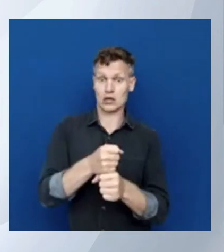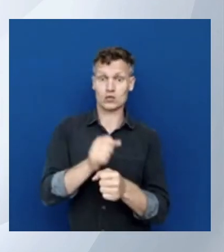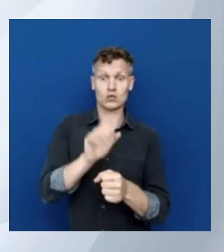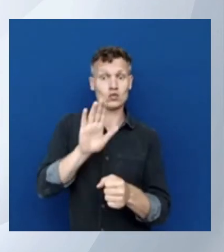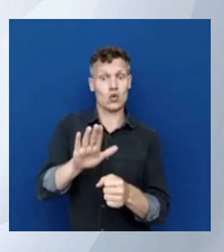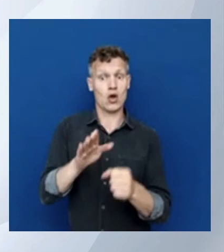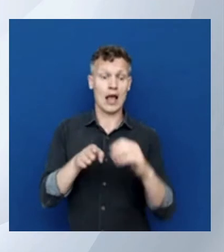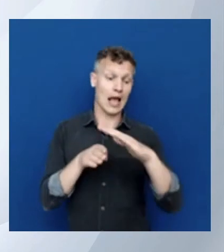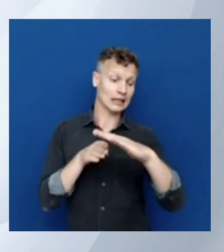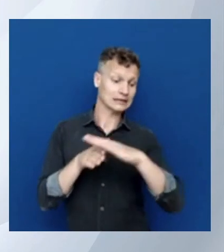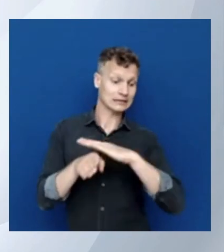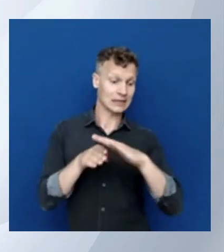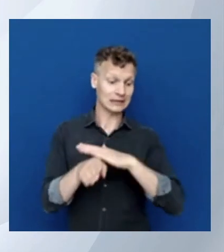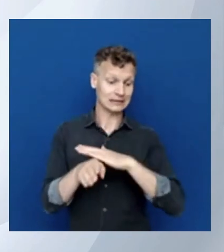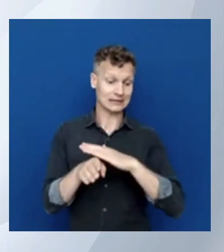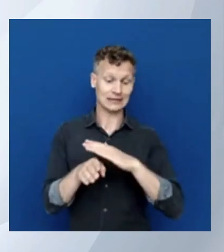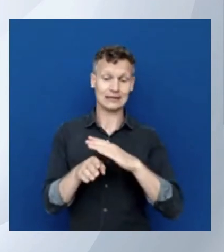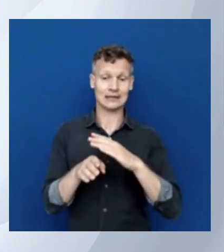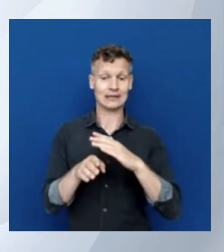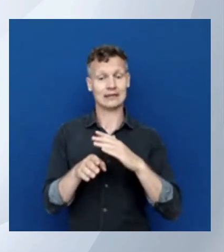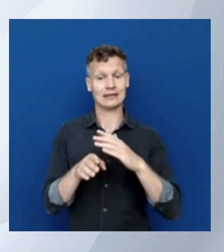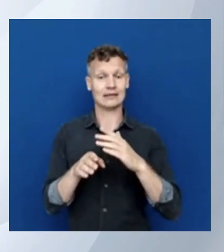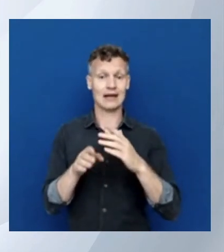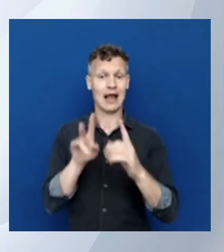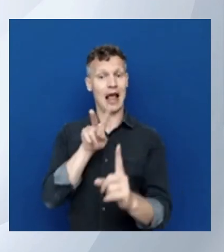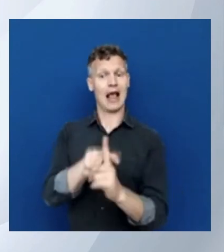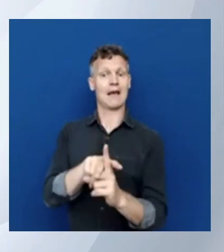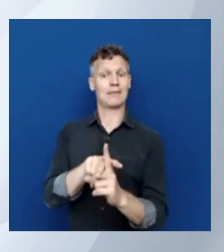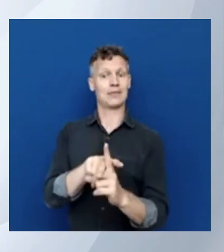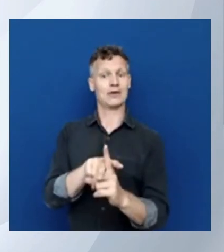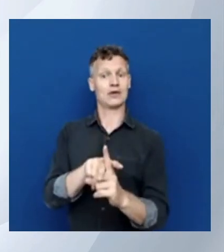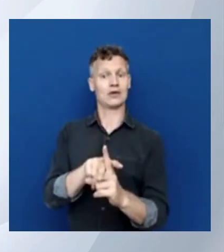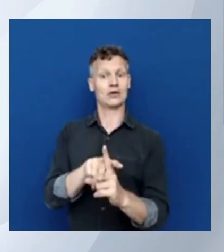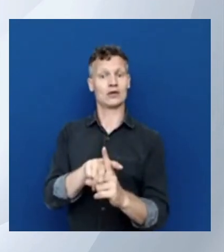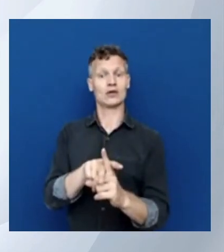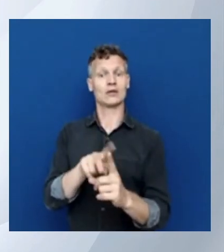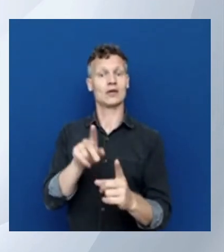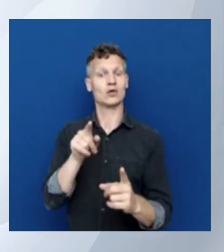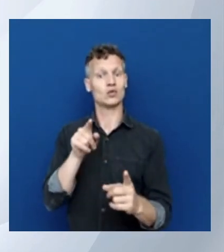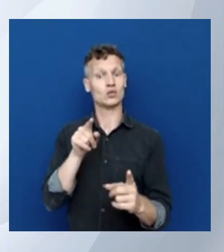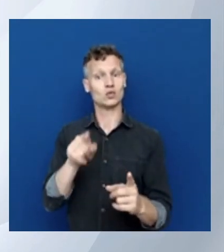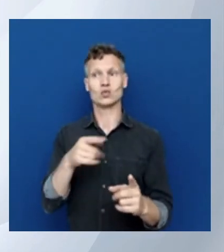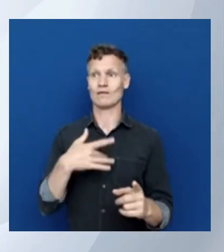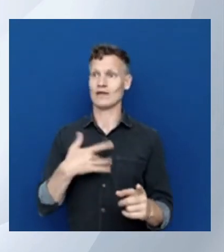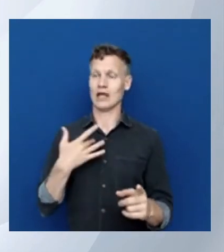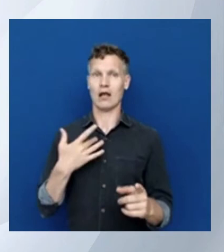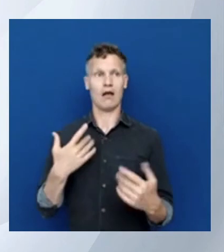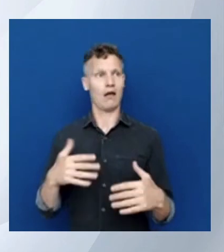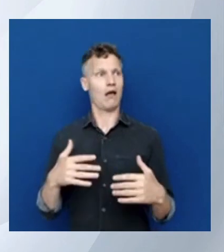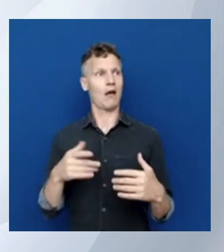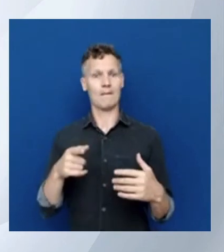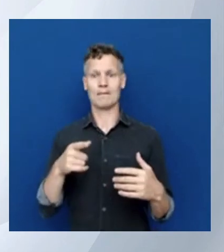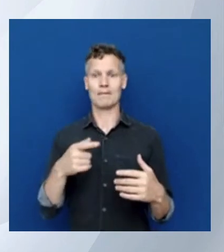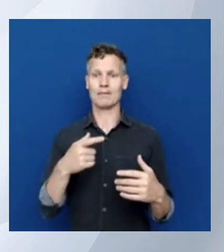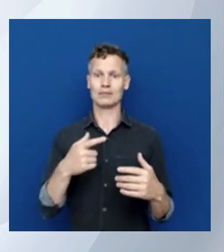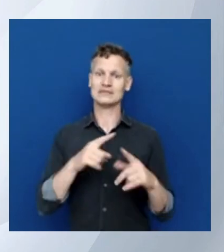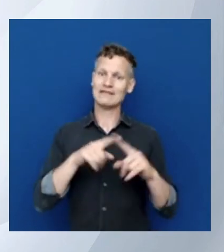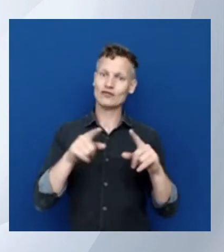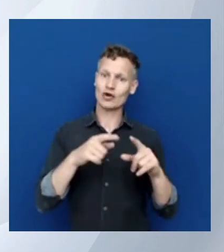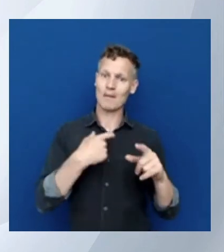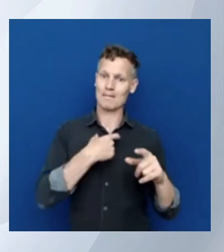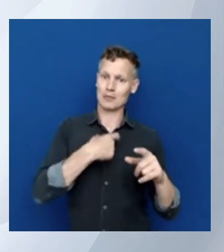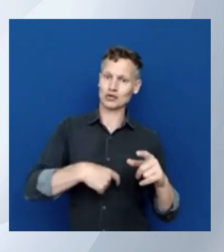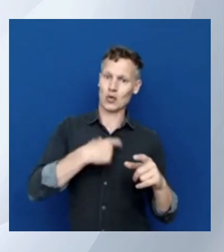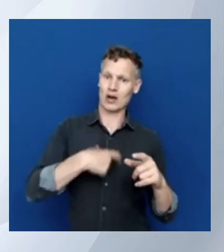driven application, what you'll find is that you can solve for one, extend to many with persona spectrums, and be able to really